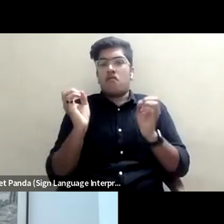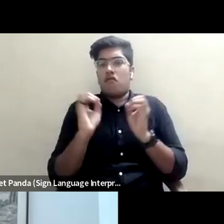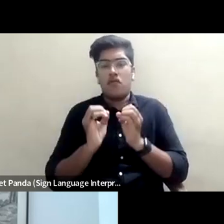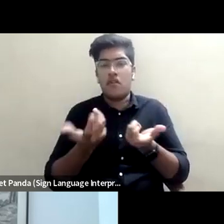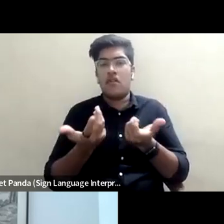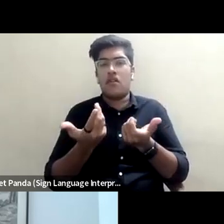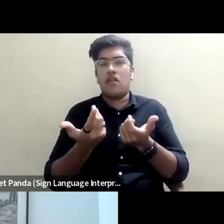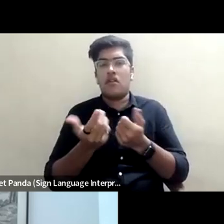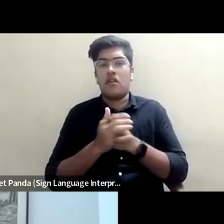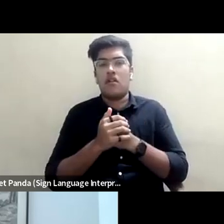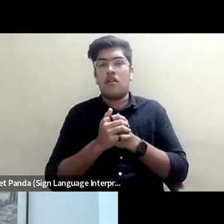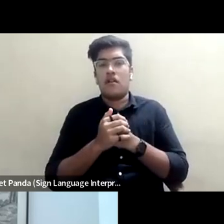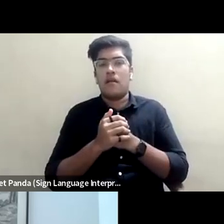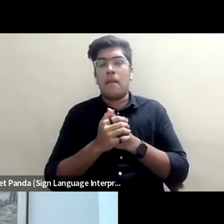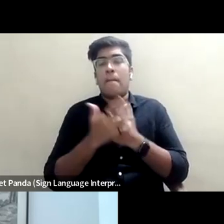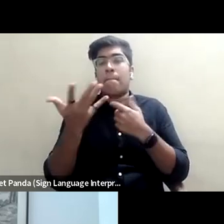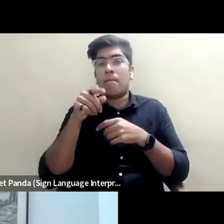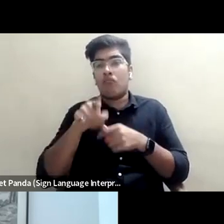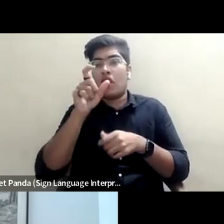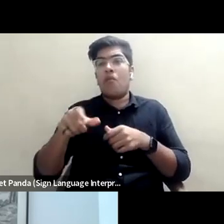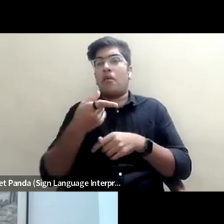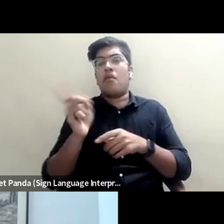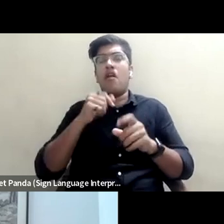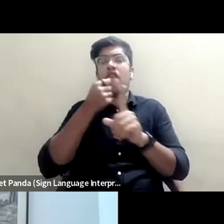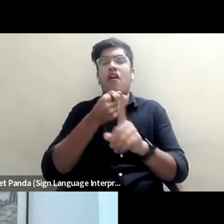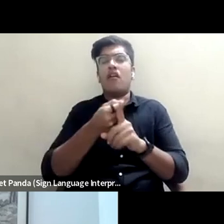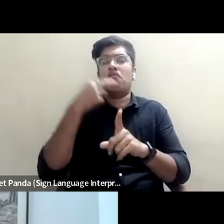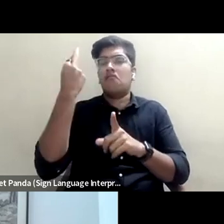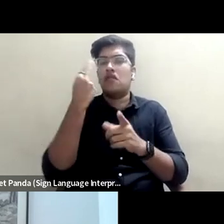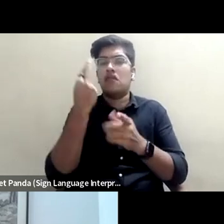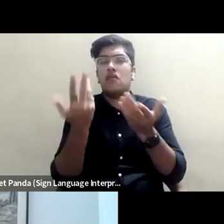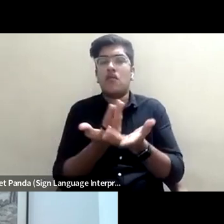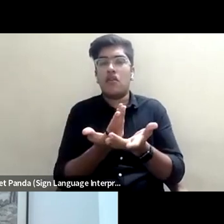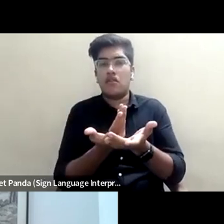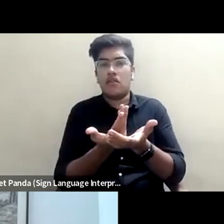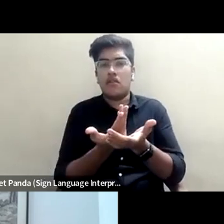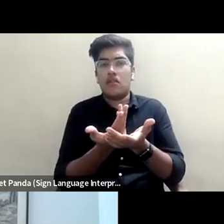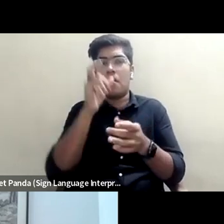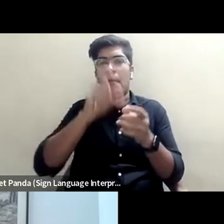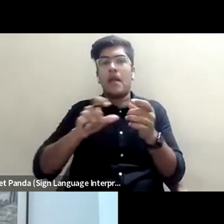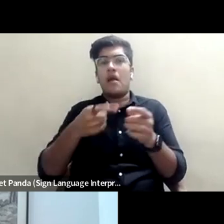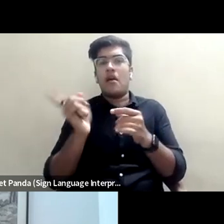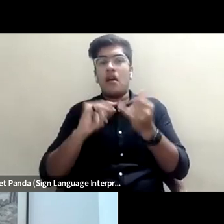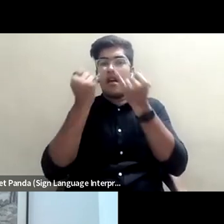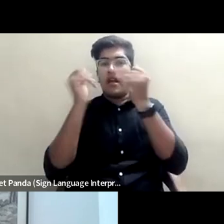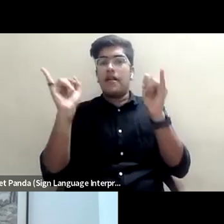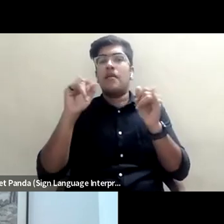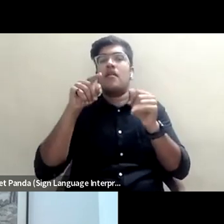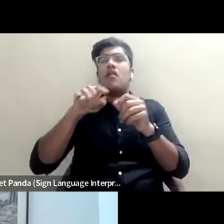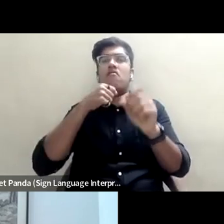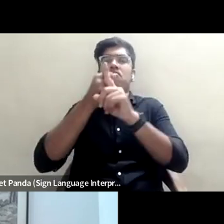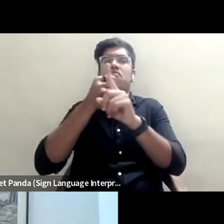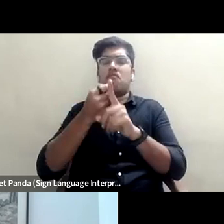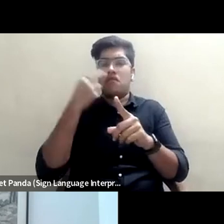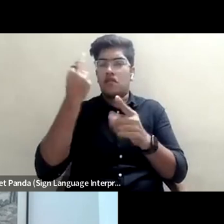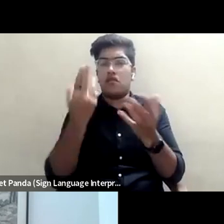insults. So why were they fighting for the freedom of this country? That's a big question.